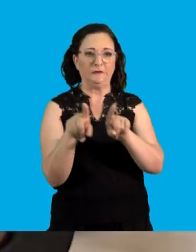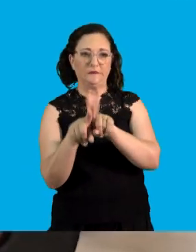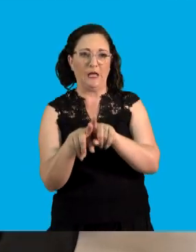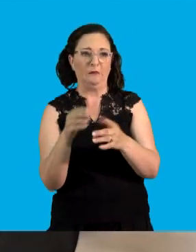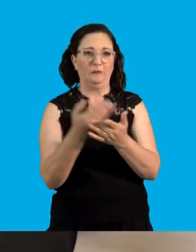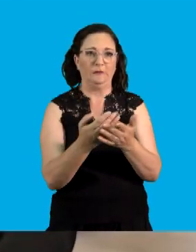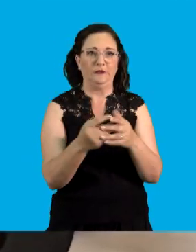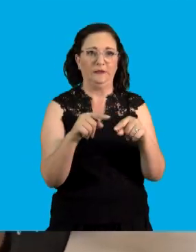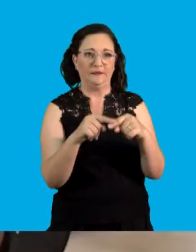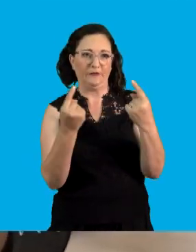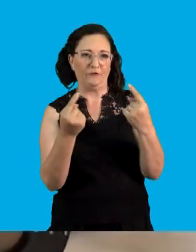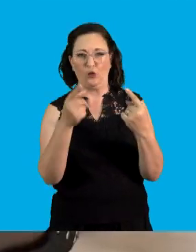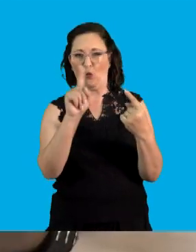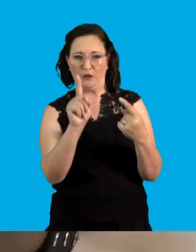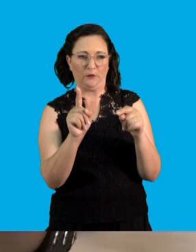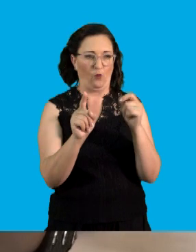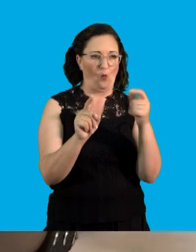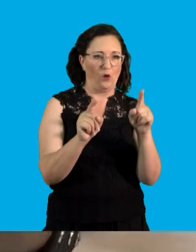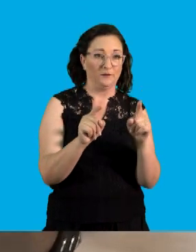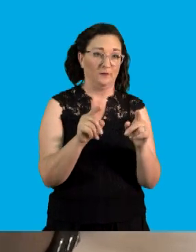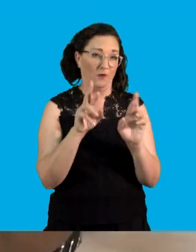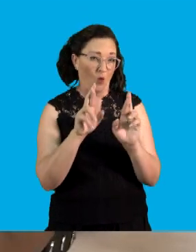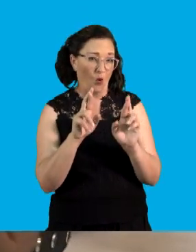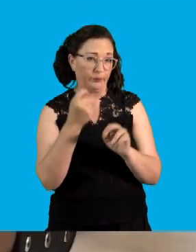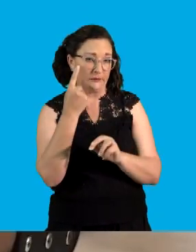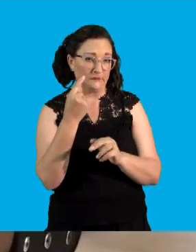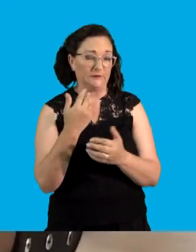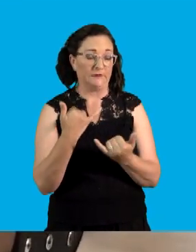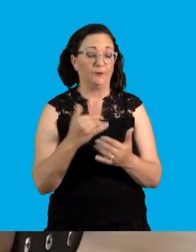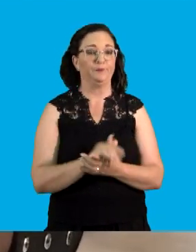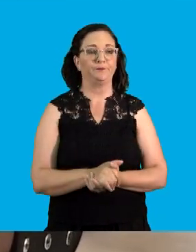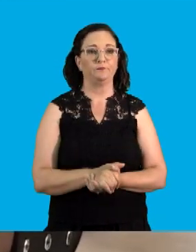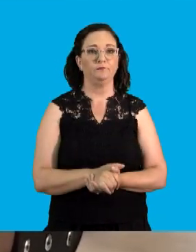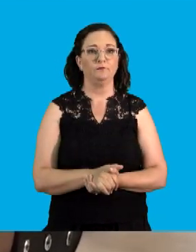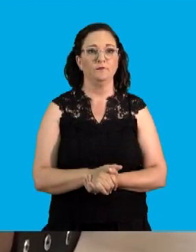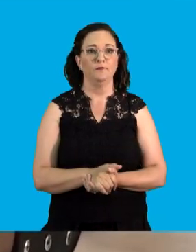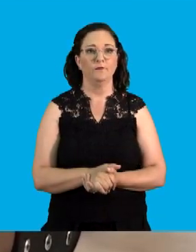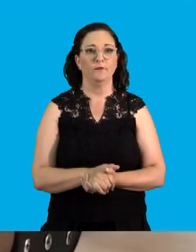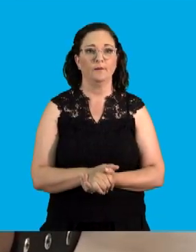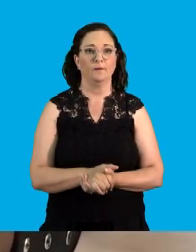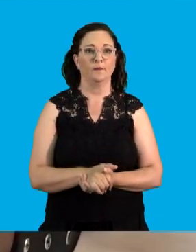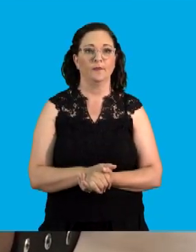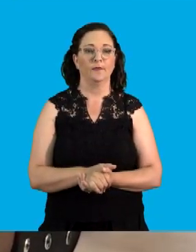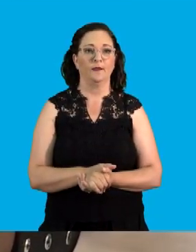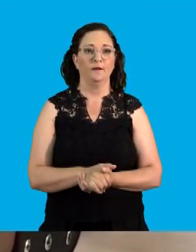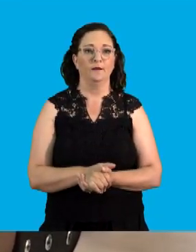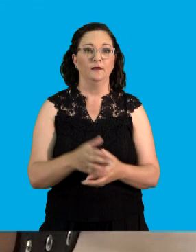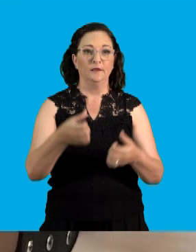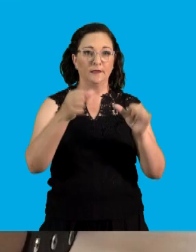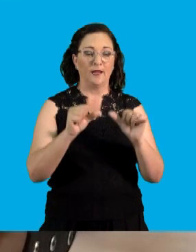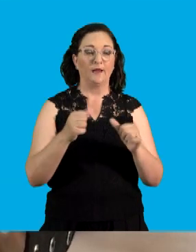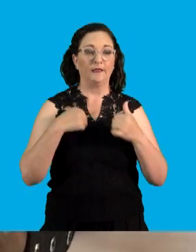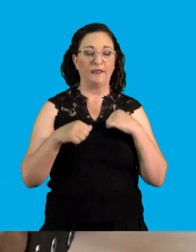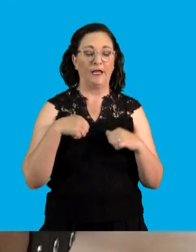that. So we're looking at the differences. I'm not sure if I'm helping. All right, and then the other one, the action verb would